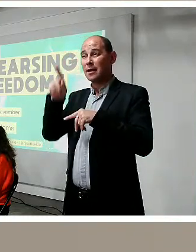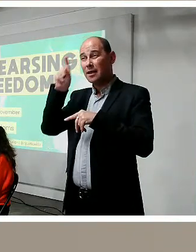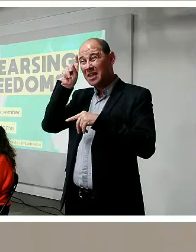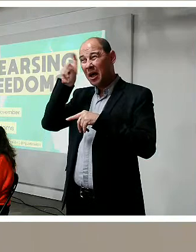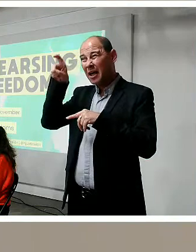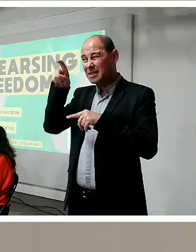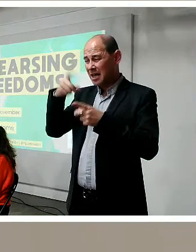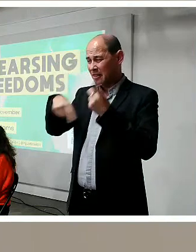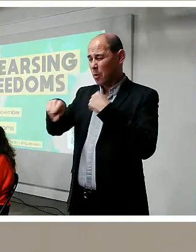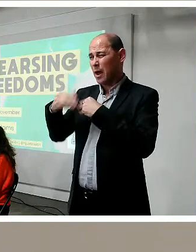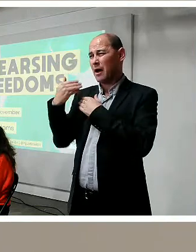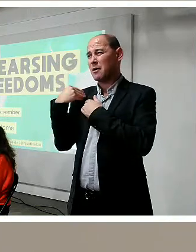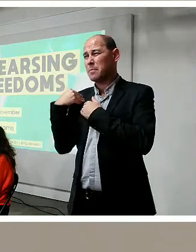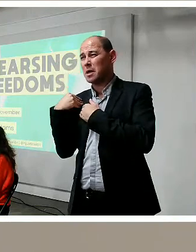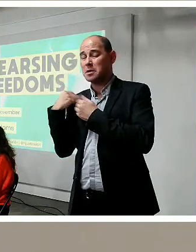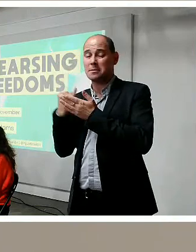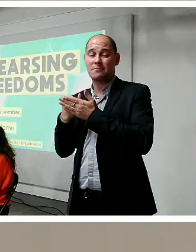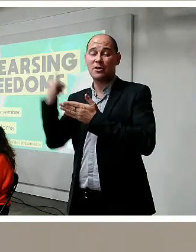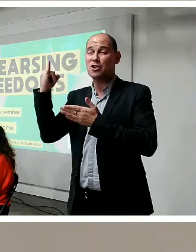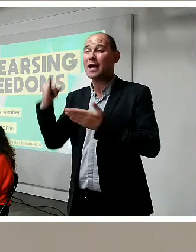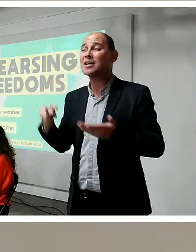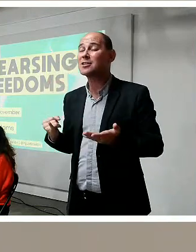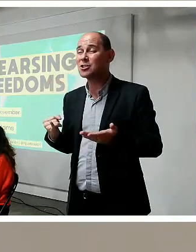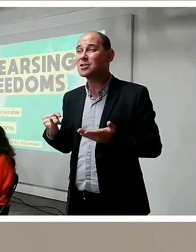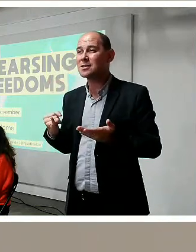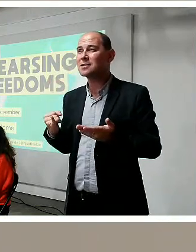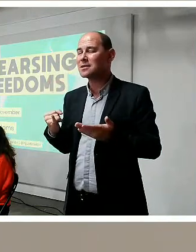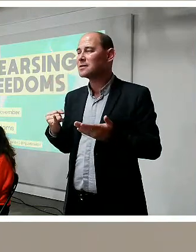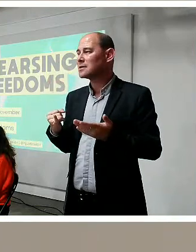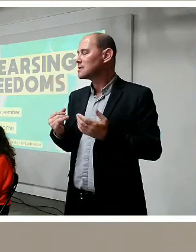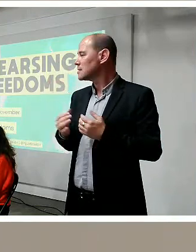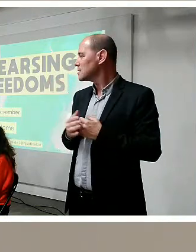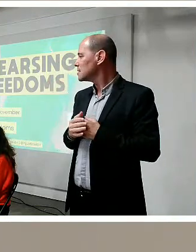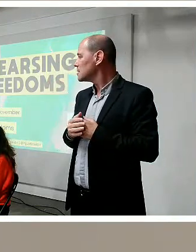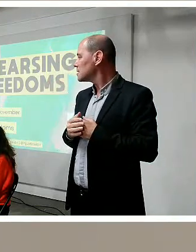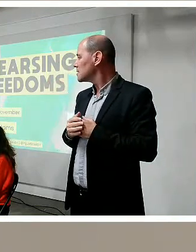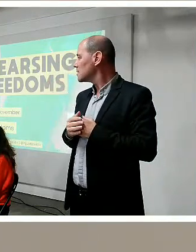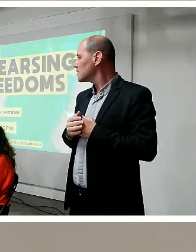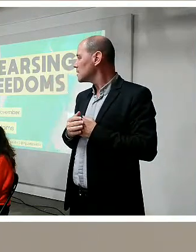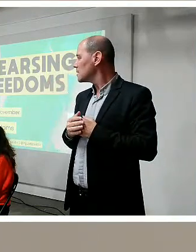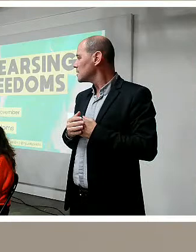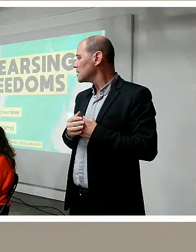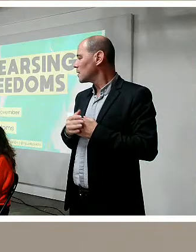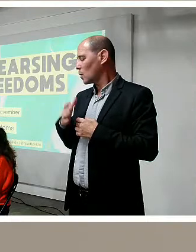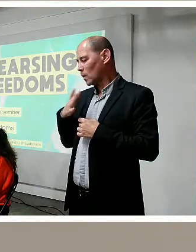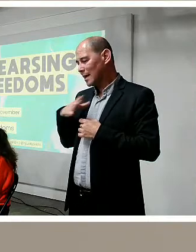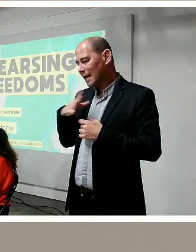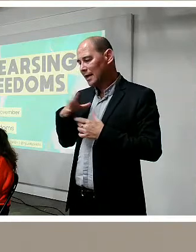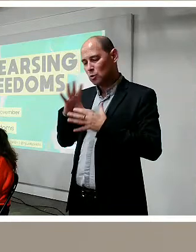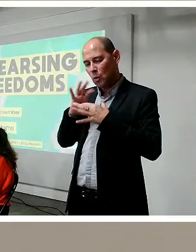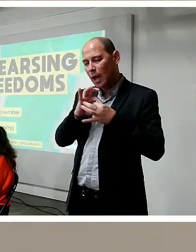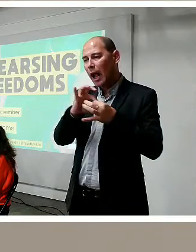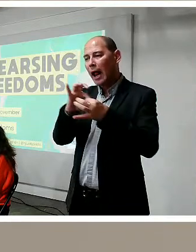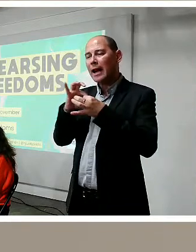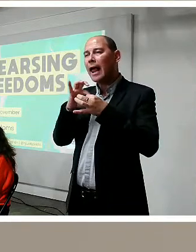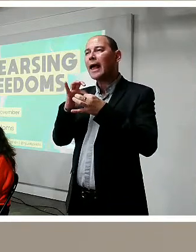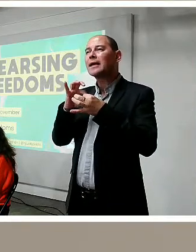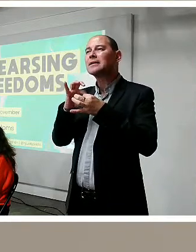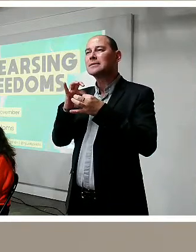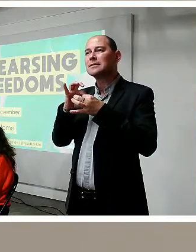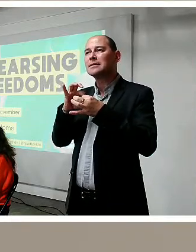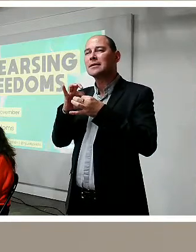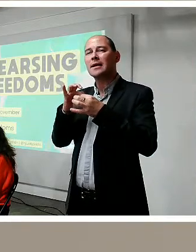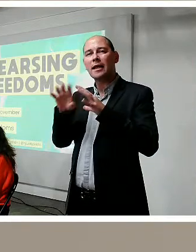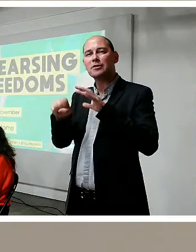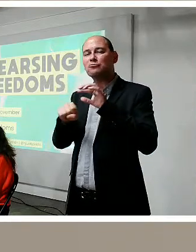burdensome. It's deep listening to what others are experiencing and connecting with them in joint struggle. It's disabled folk